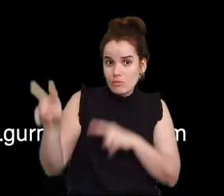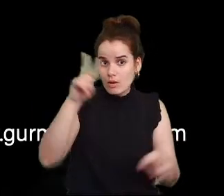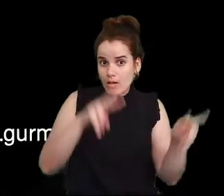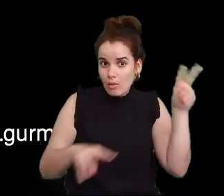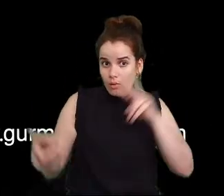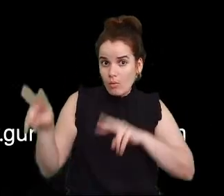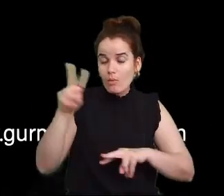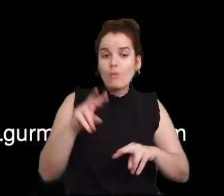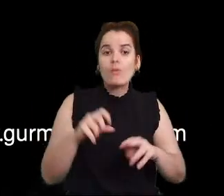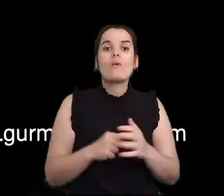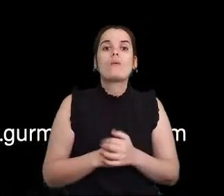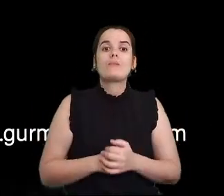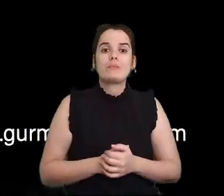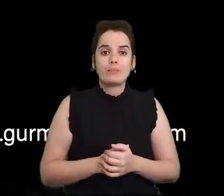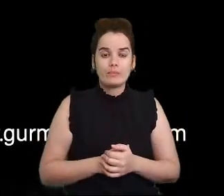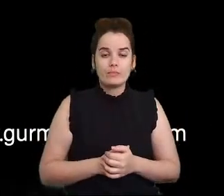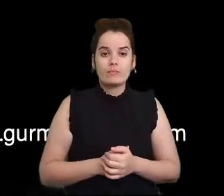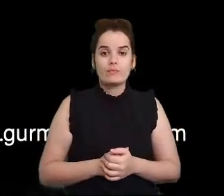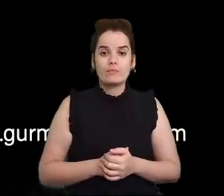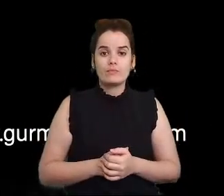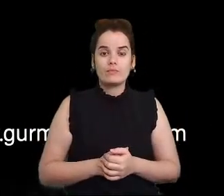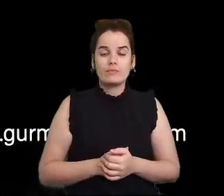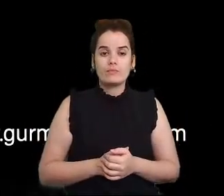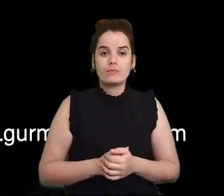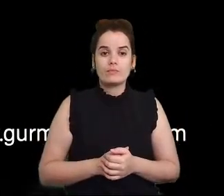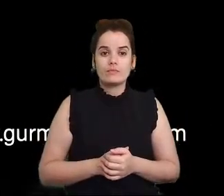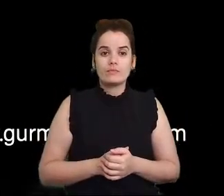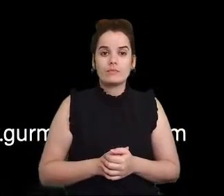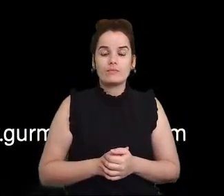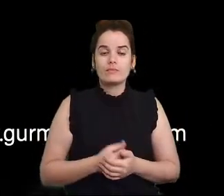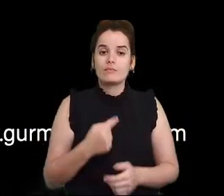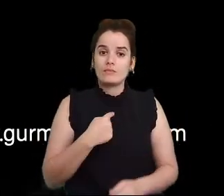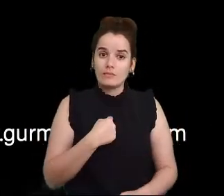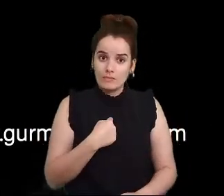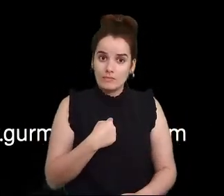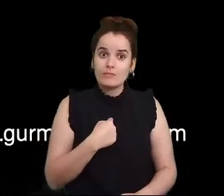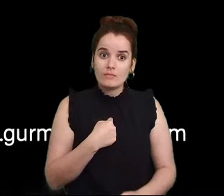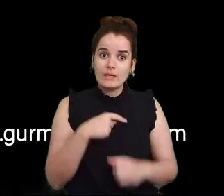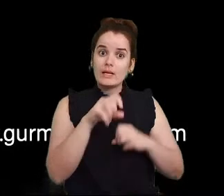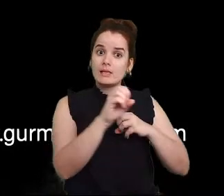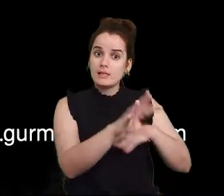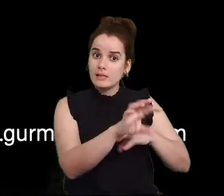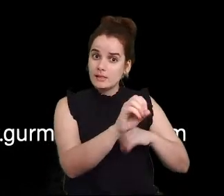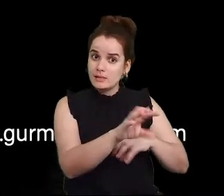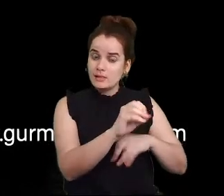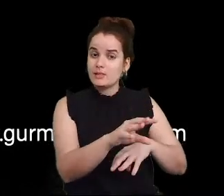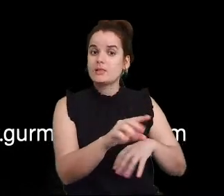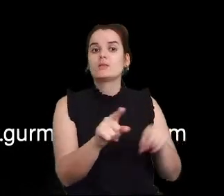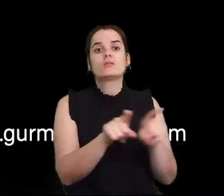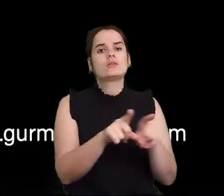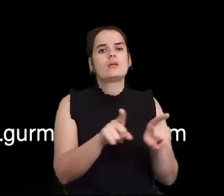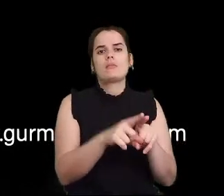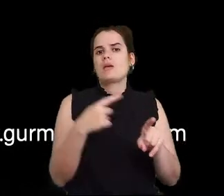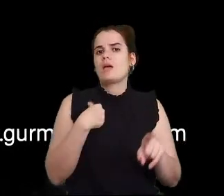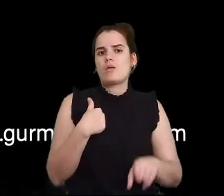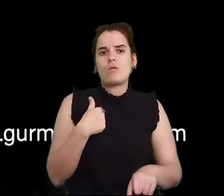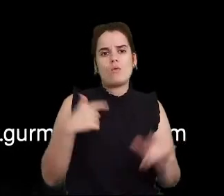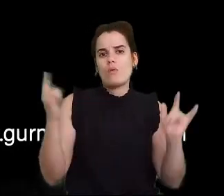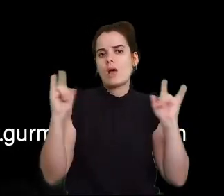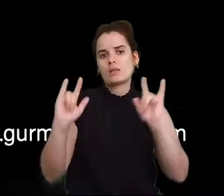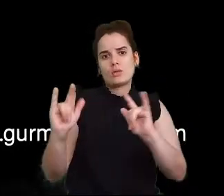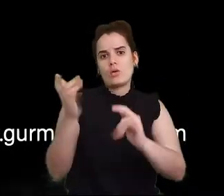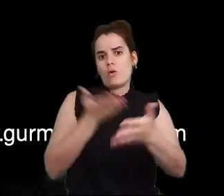know and have acquired over the years. I love to share that with other people like you, so